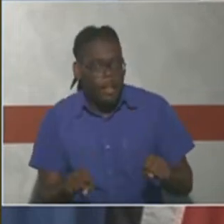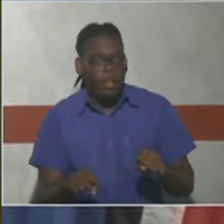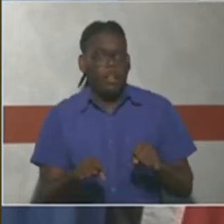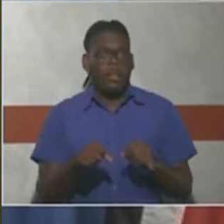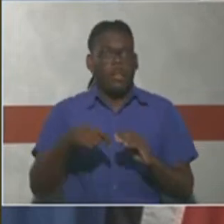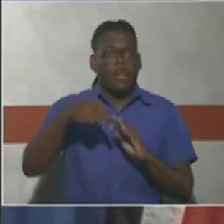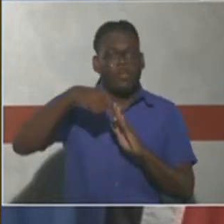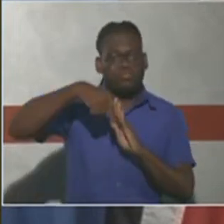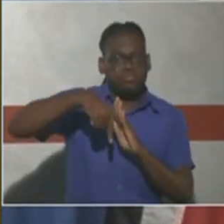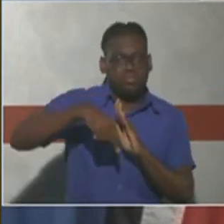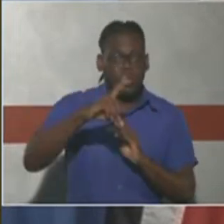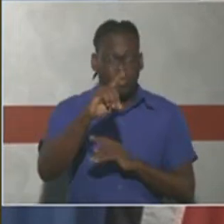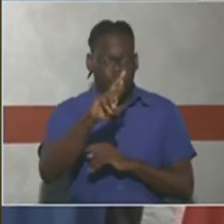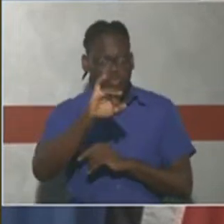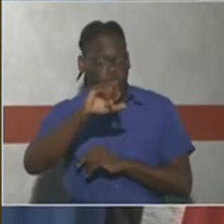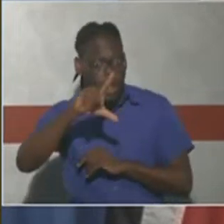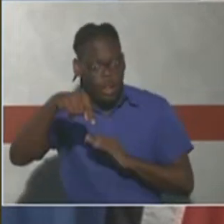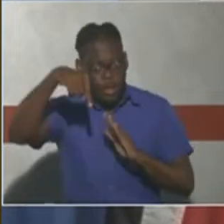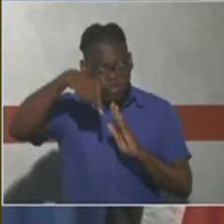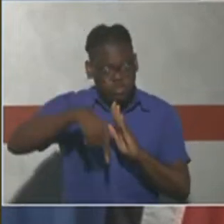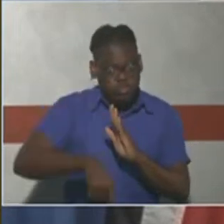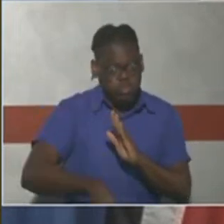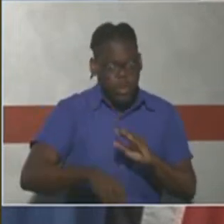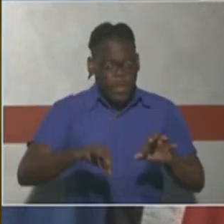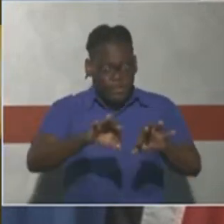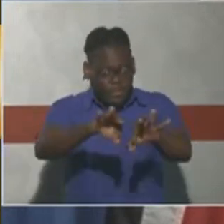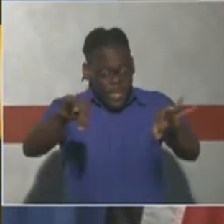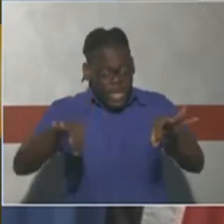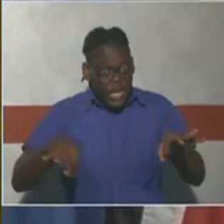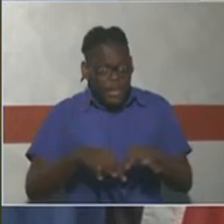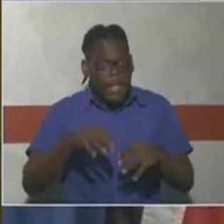own active hibiscus platform.